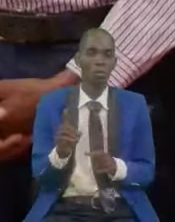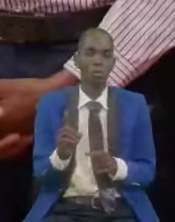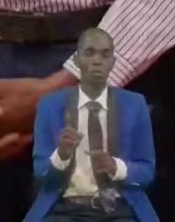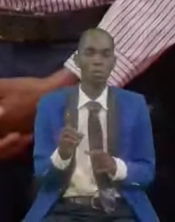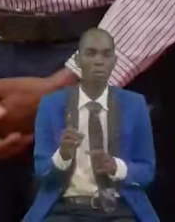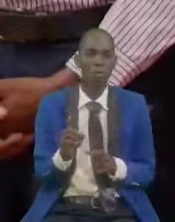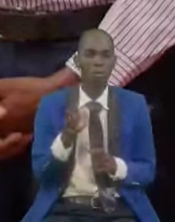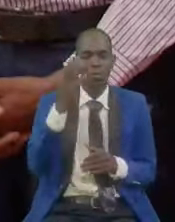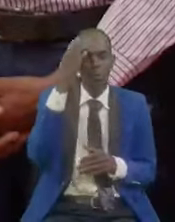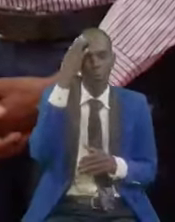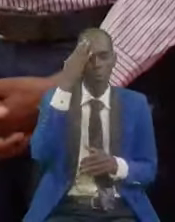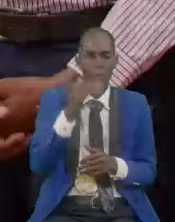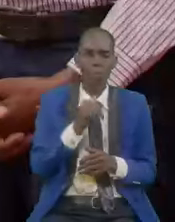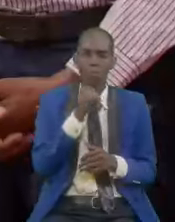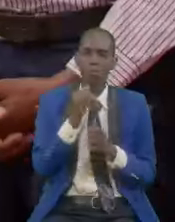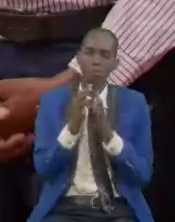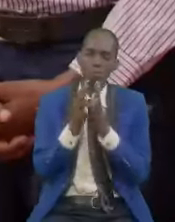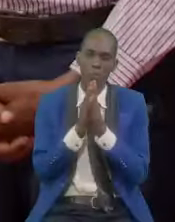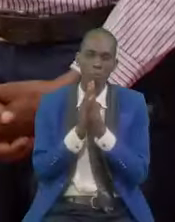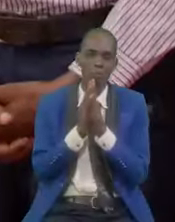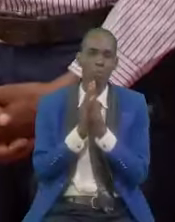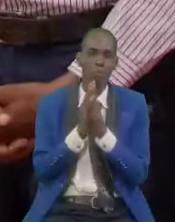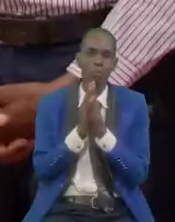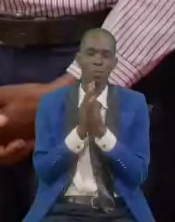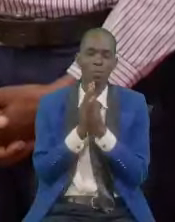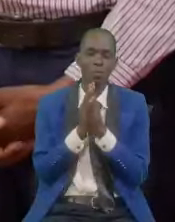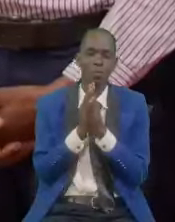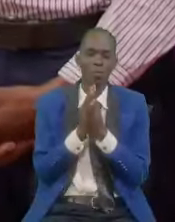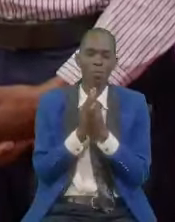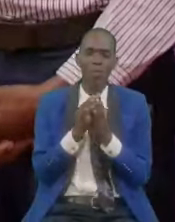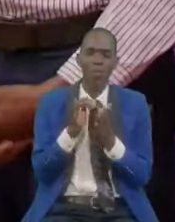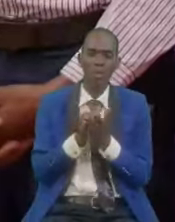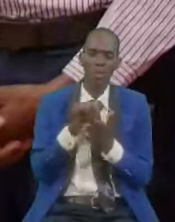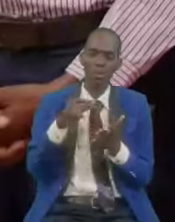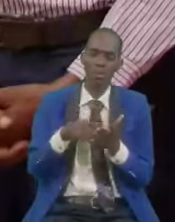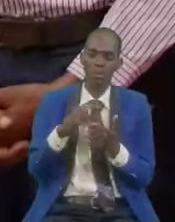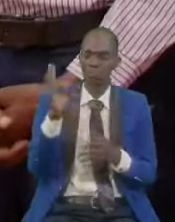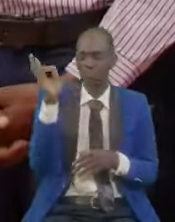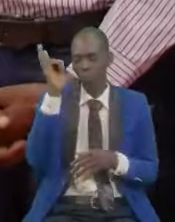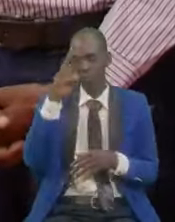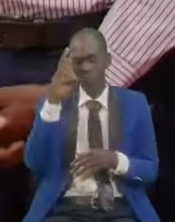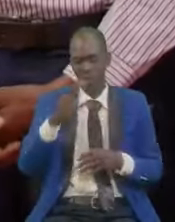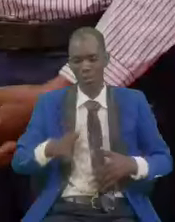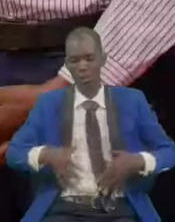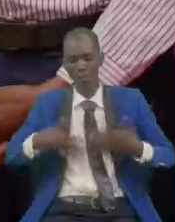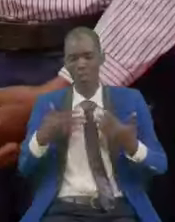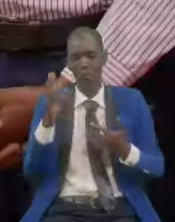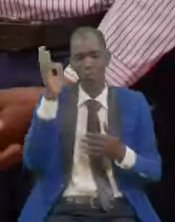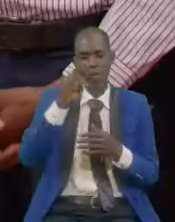What did you tell the Lord? It's careless life, careless behavior,